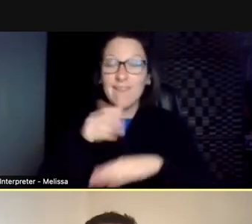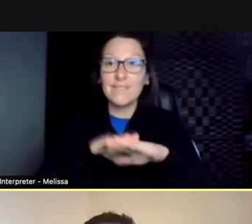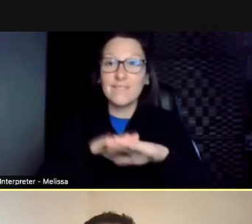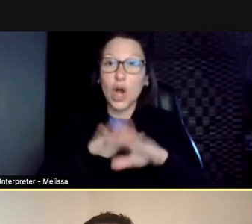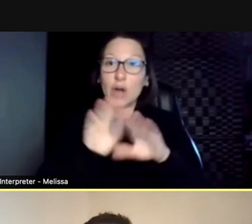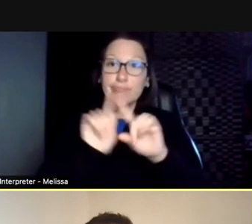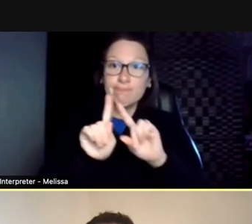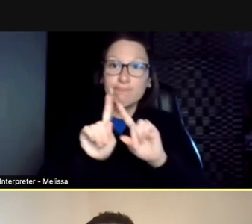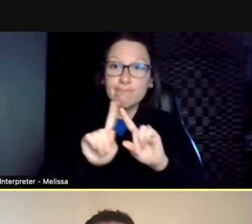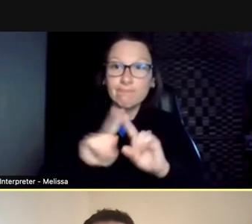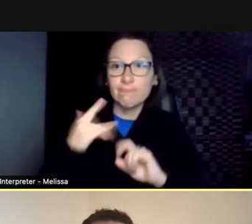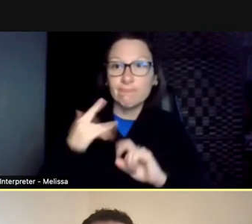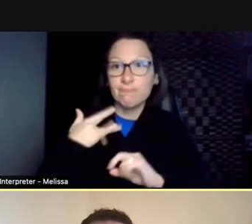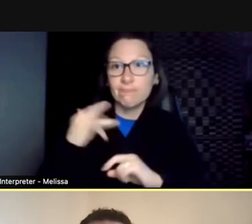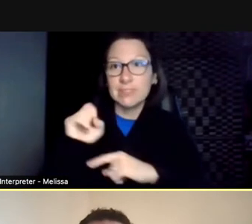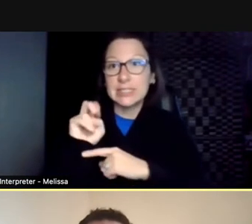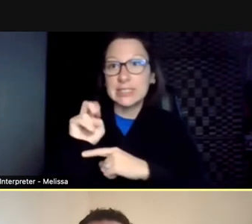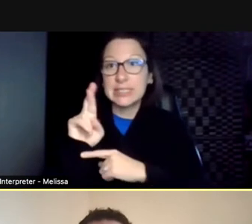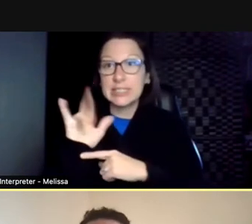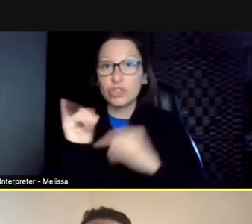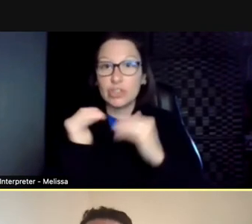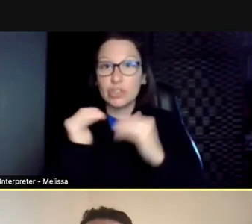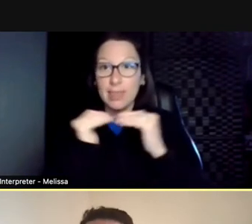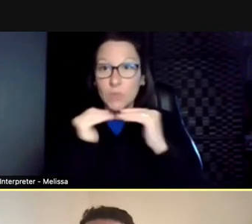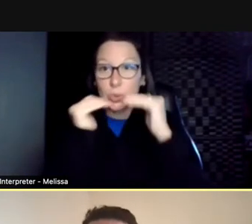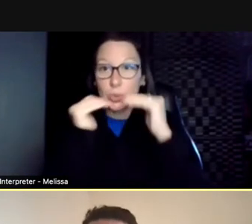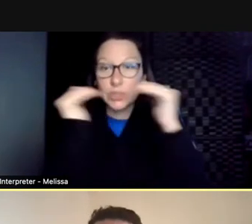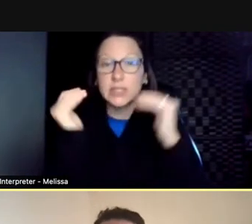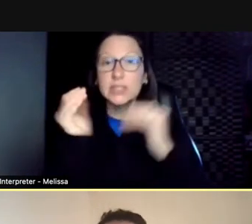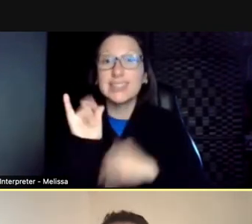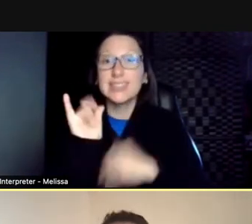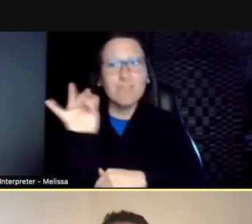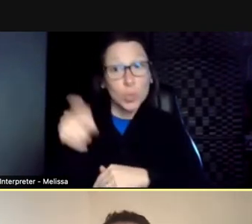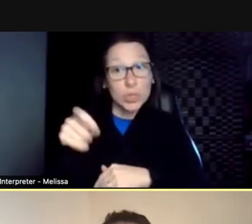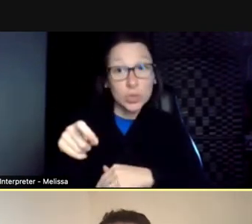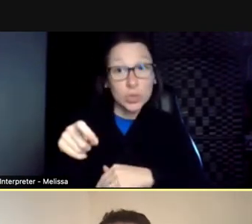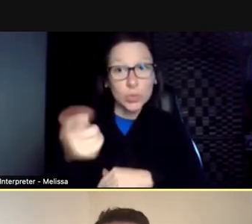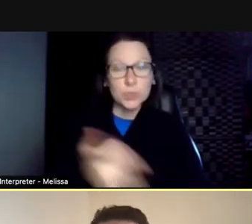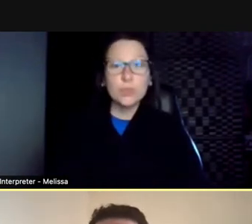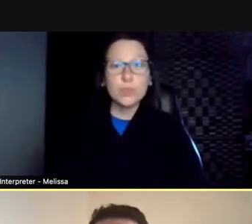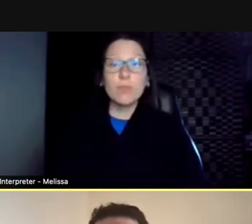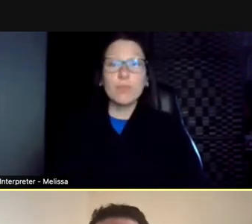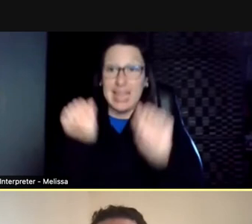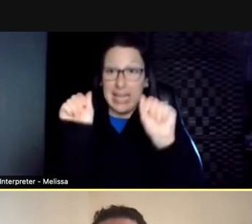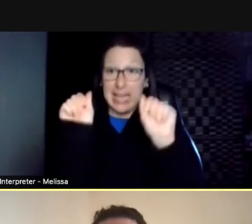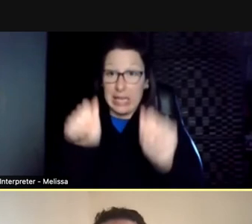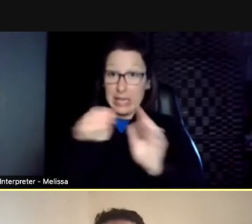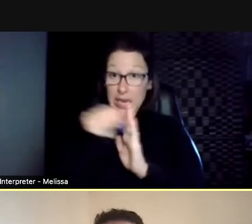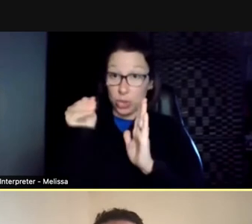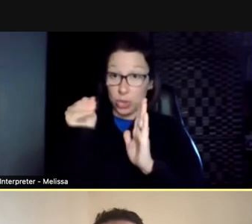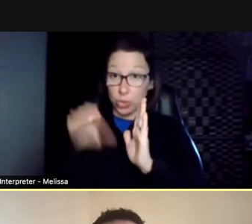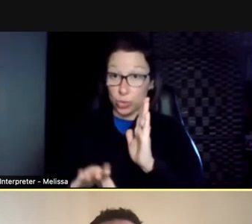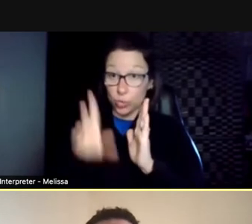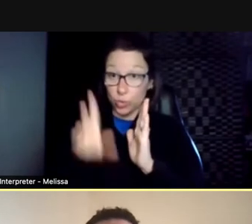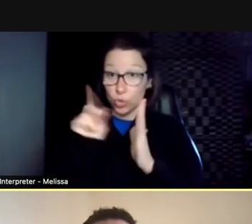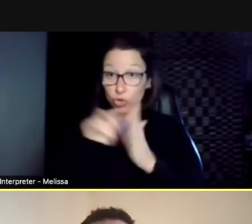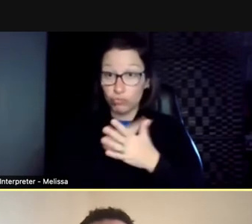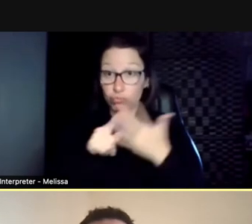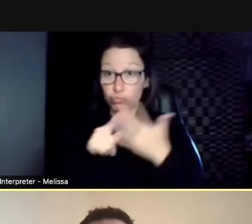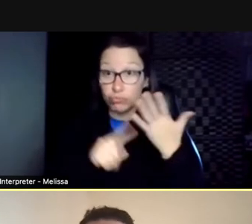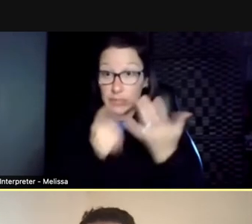levels, in multisensory channels when you need to. Can your students do any of these things